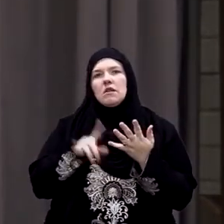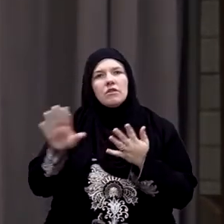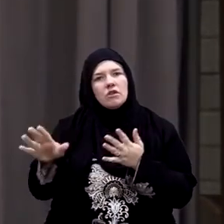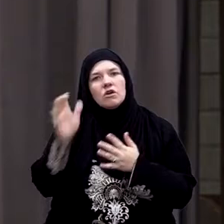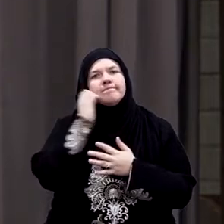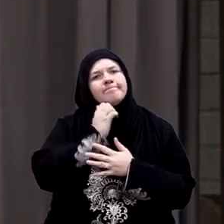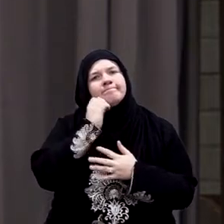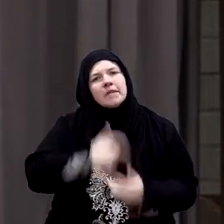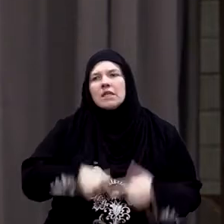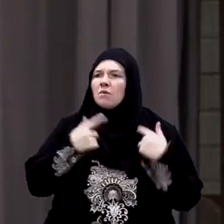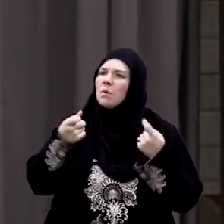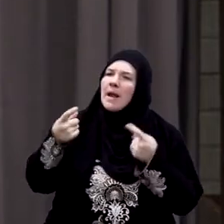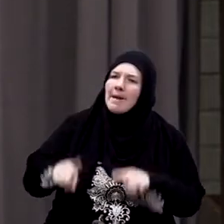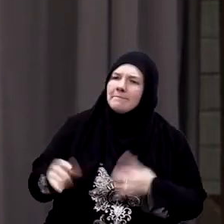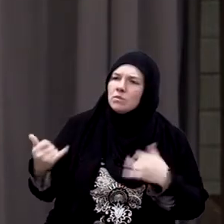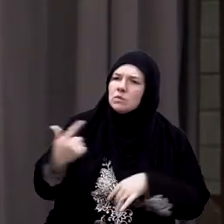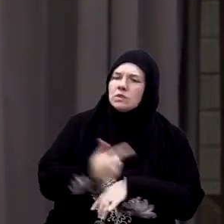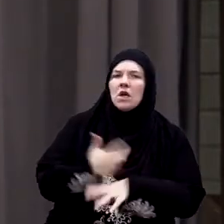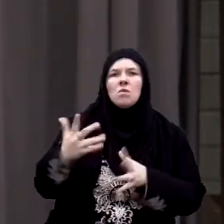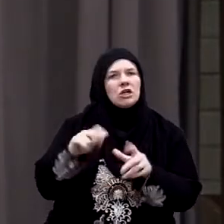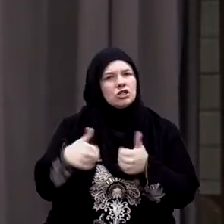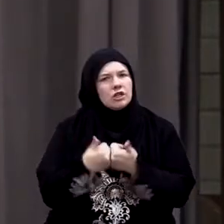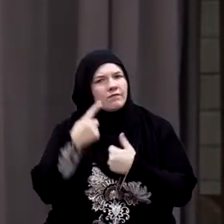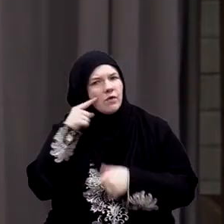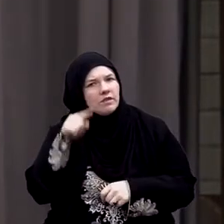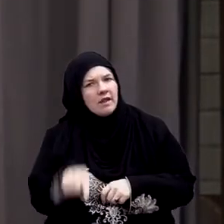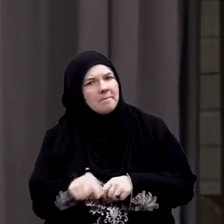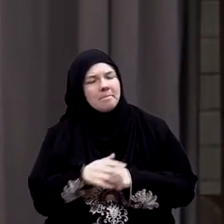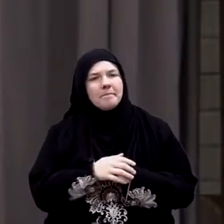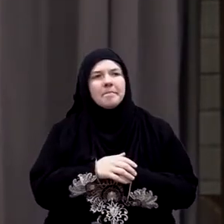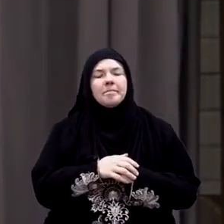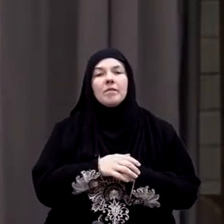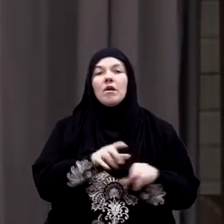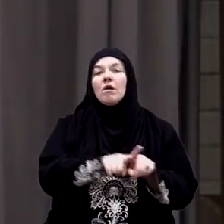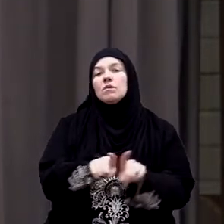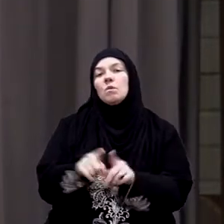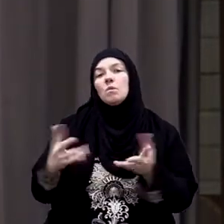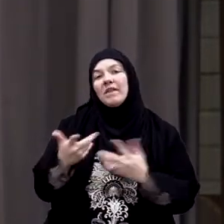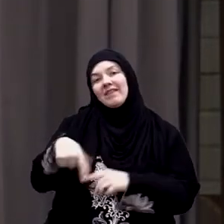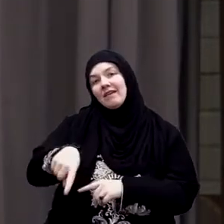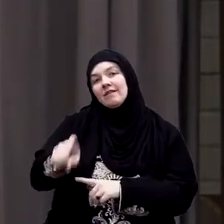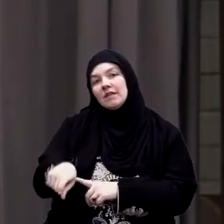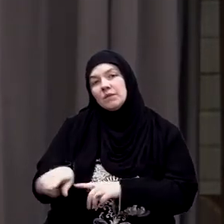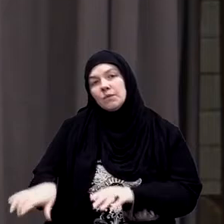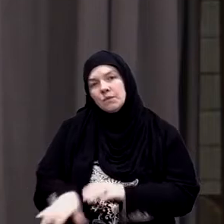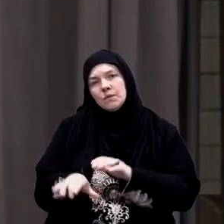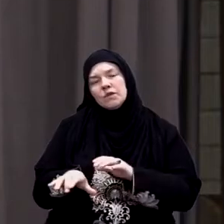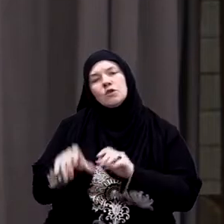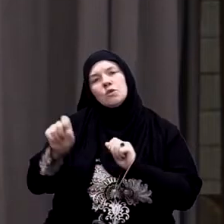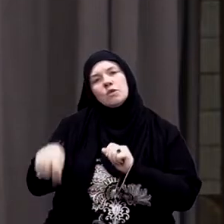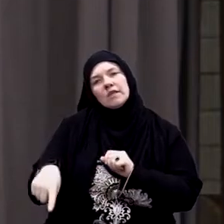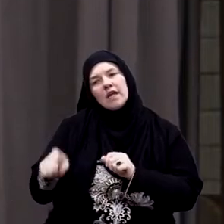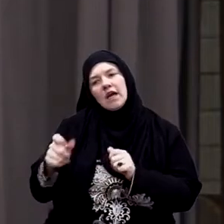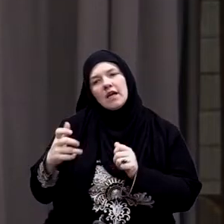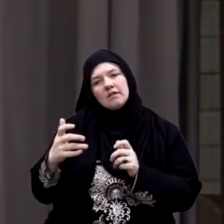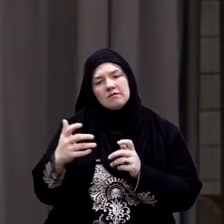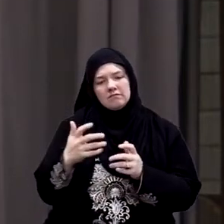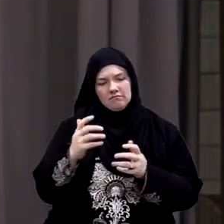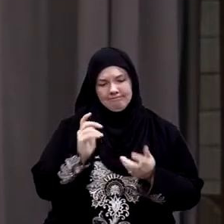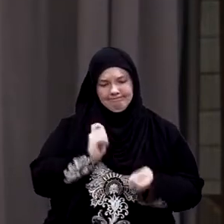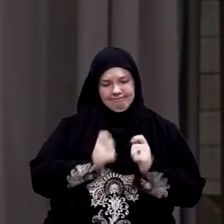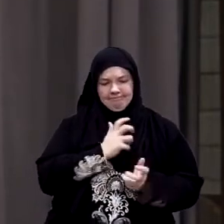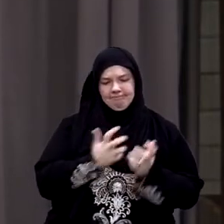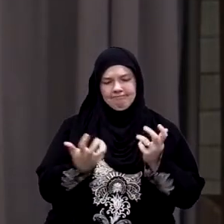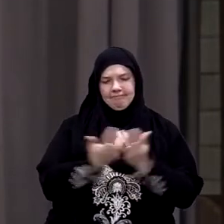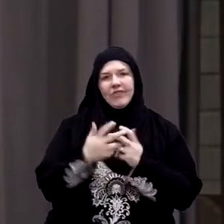their daily life, what is challenging them, and what they need to do, so that you can fit yourself